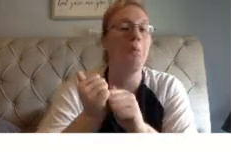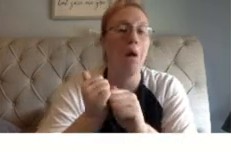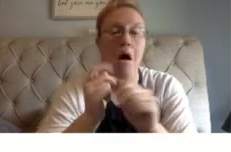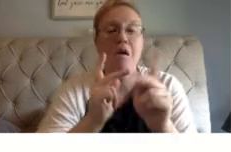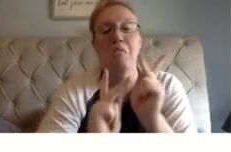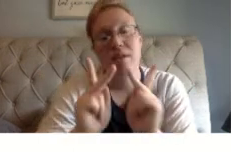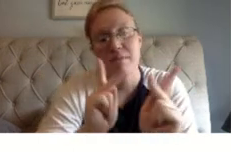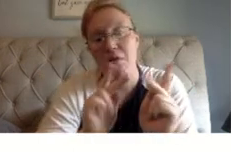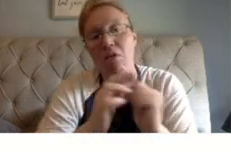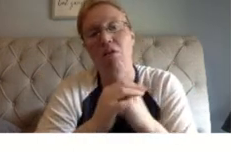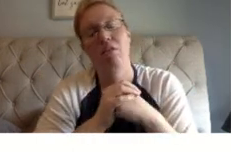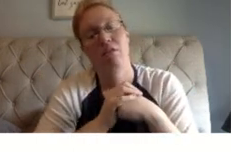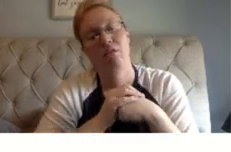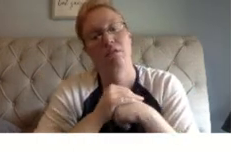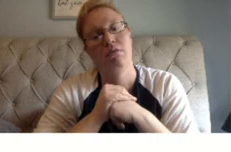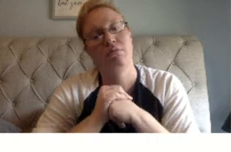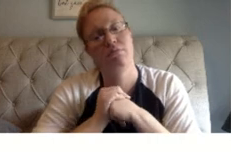people.